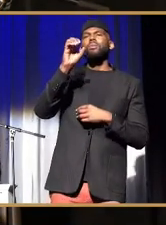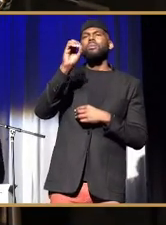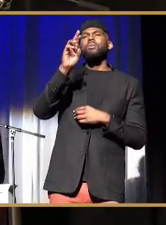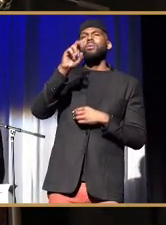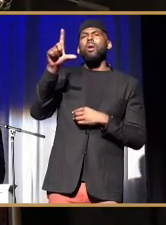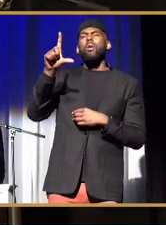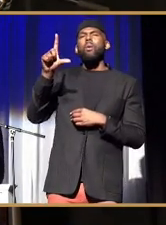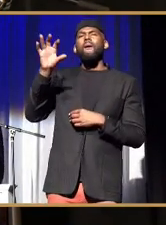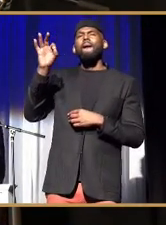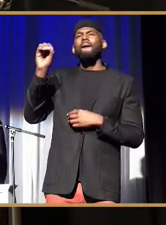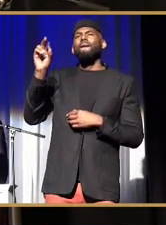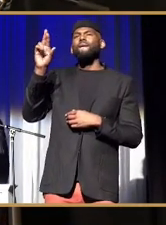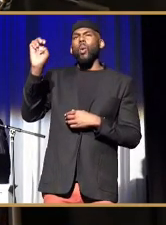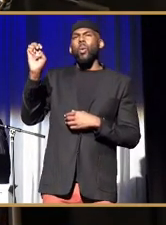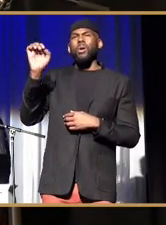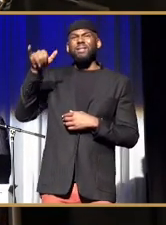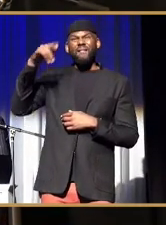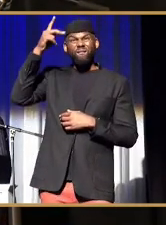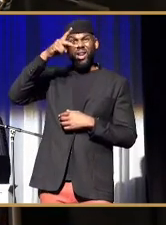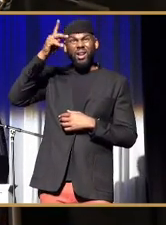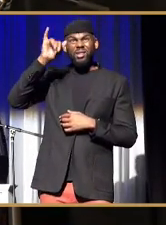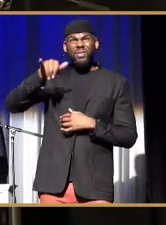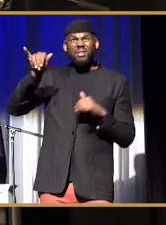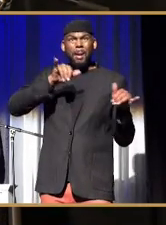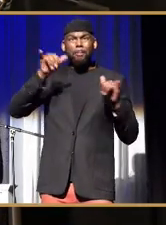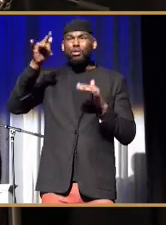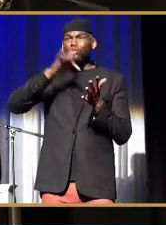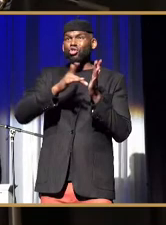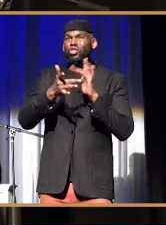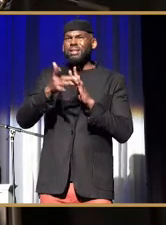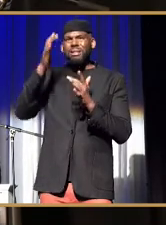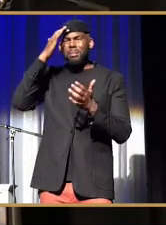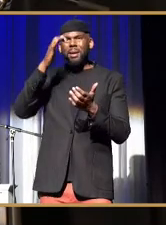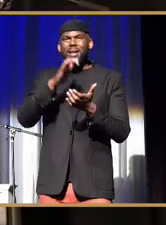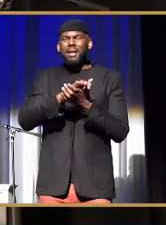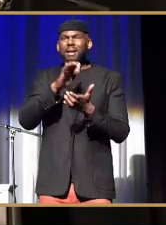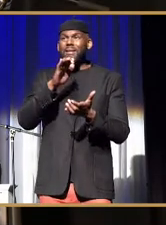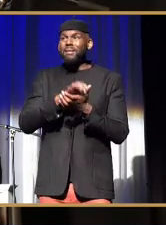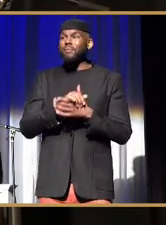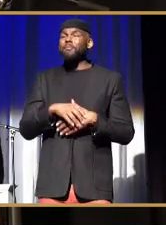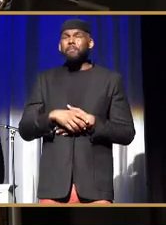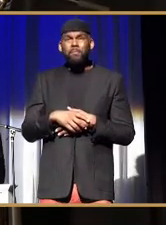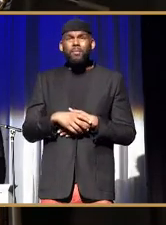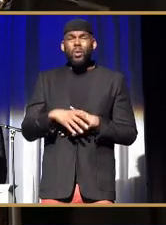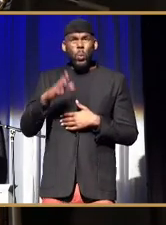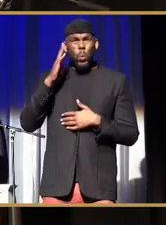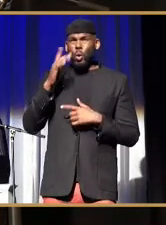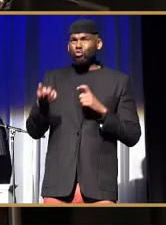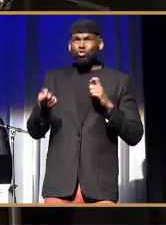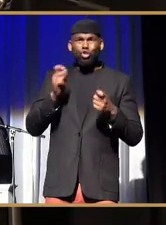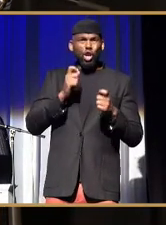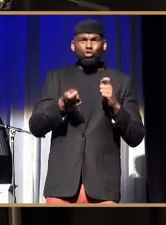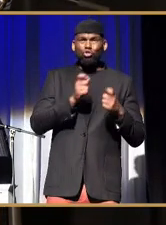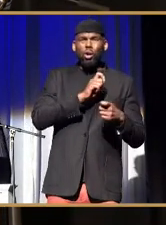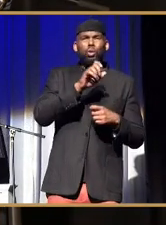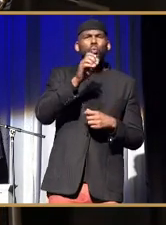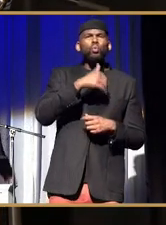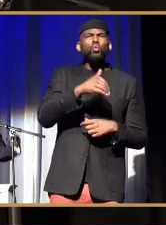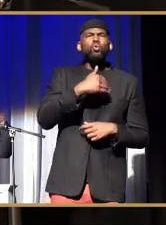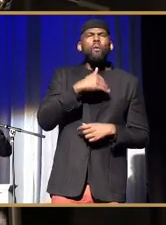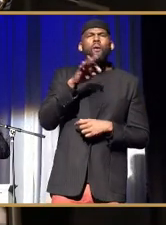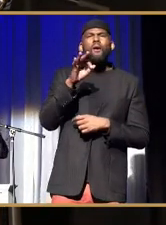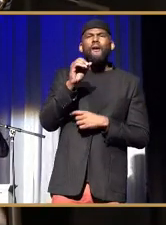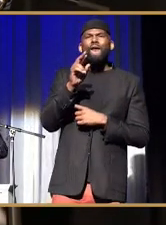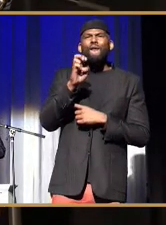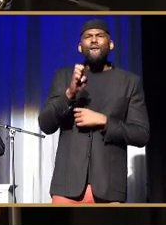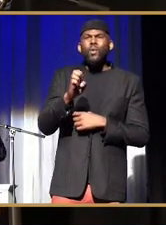radical philosophy that Jesus believed in, that disrupted the temple and turned over the money changers, that soul force that embodied,